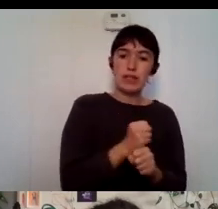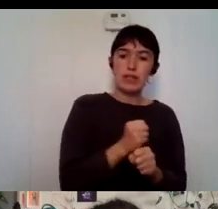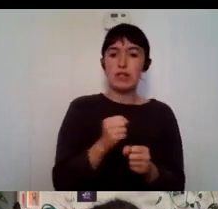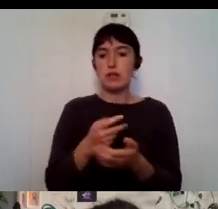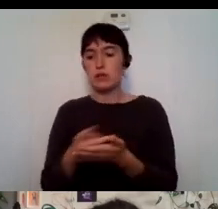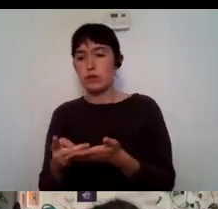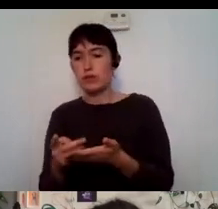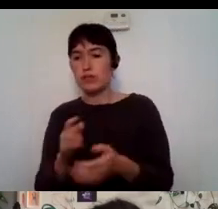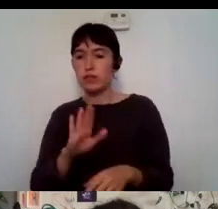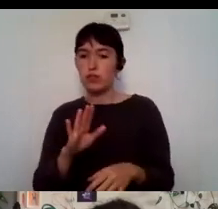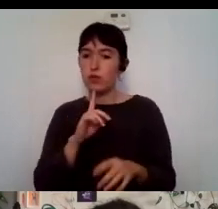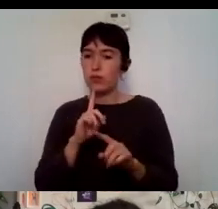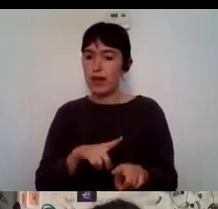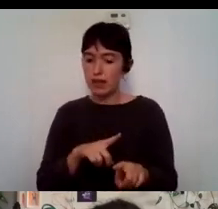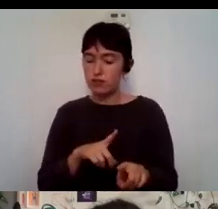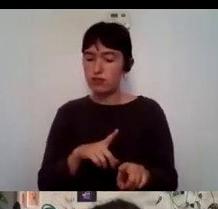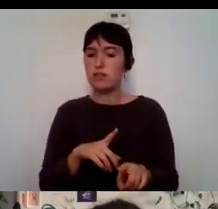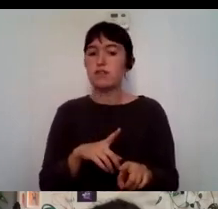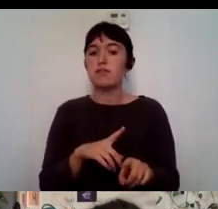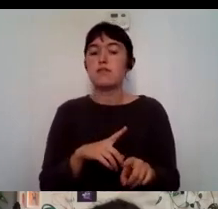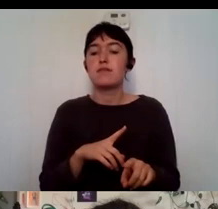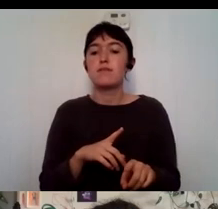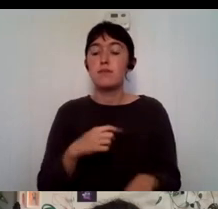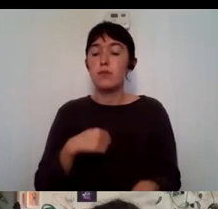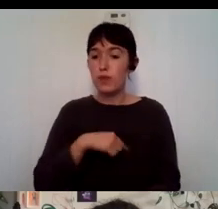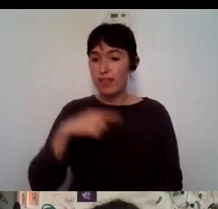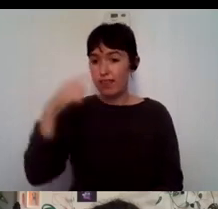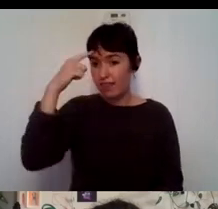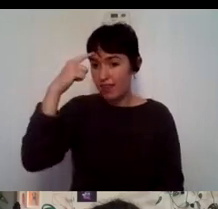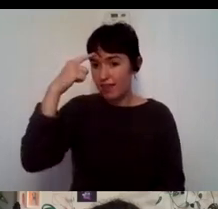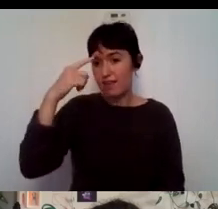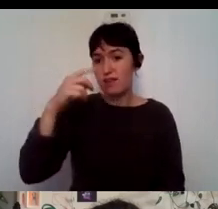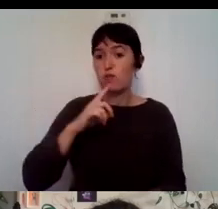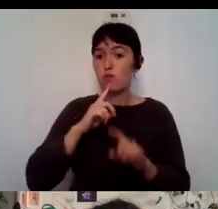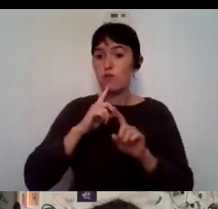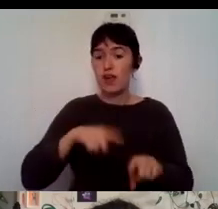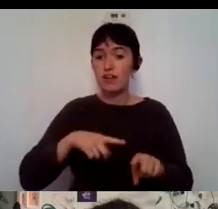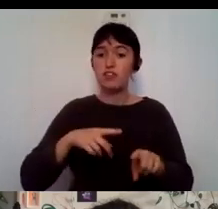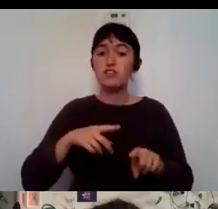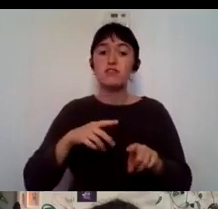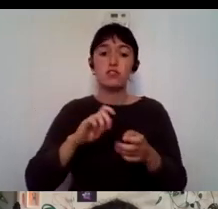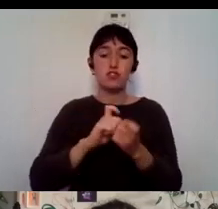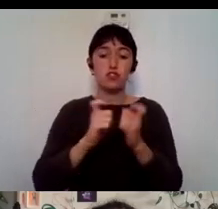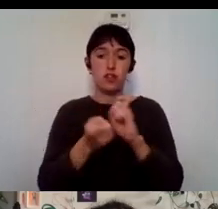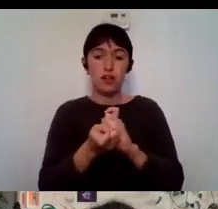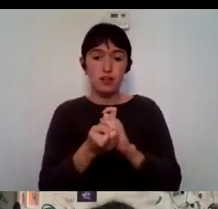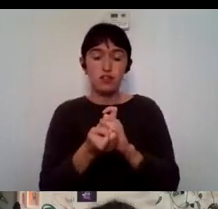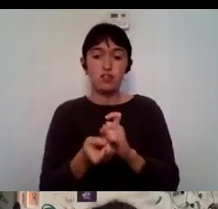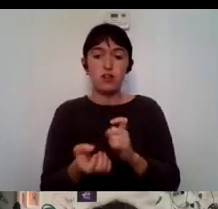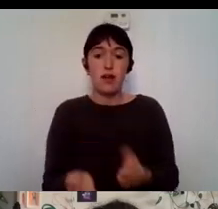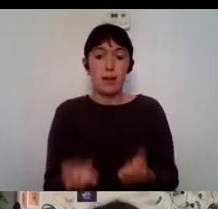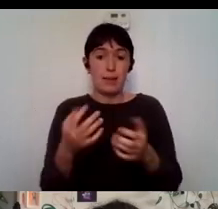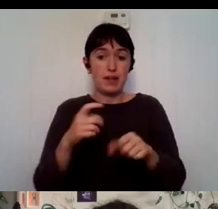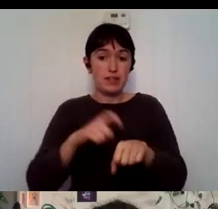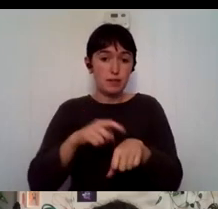your reaction to it. We think that those reactions might change as a function of the amount of time that you win or